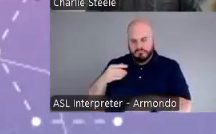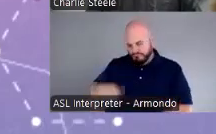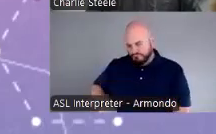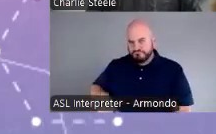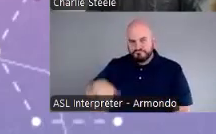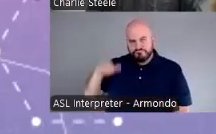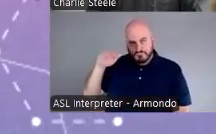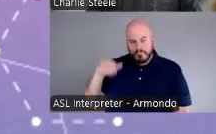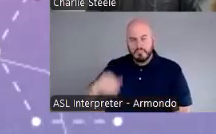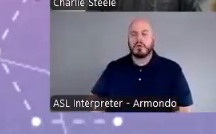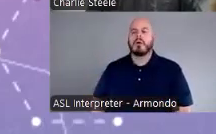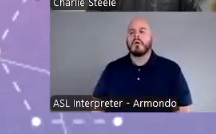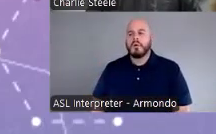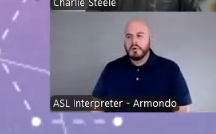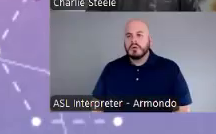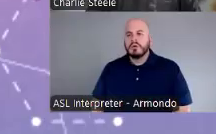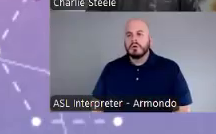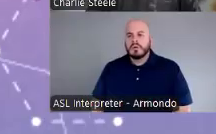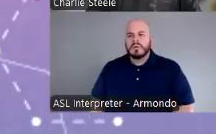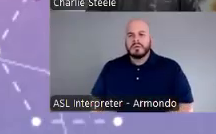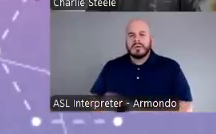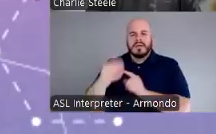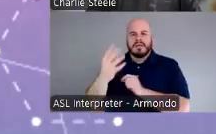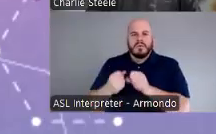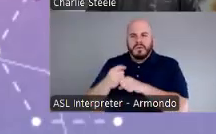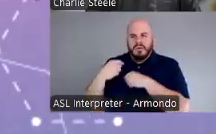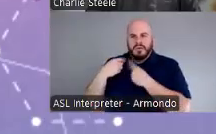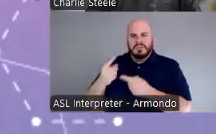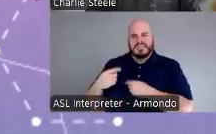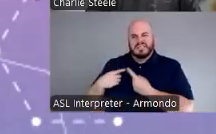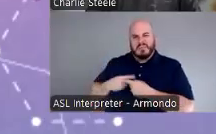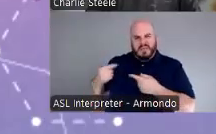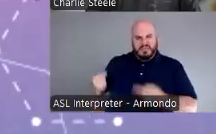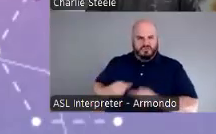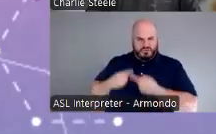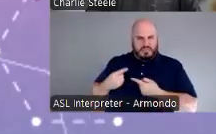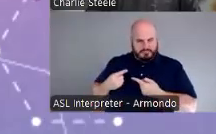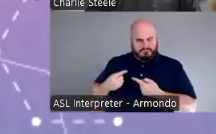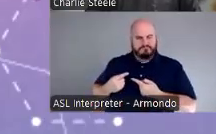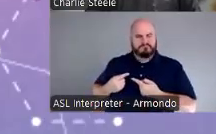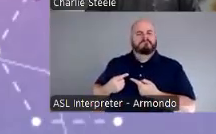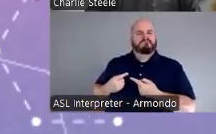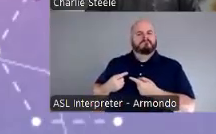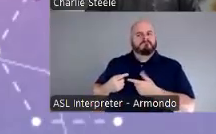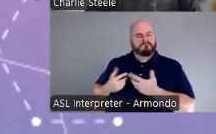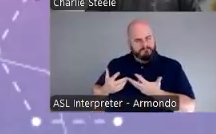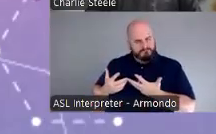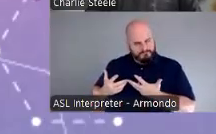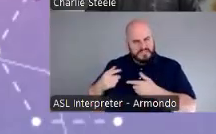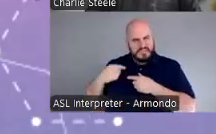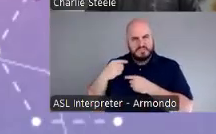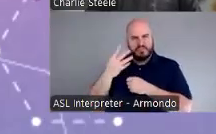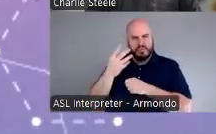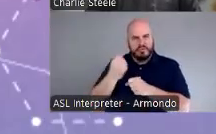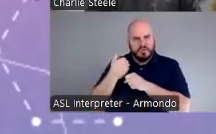But mostly in the past 4 years since my injury, I've really been, experiencing the healthcare system.